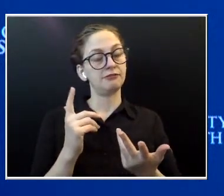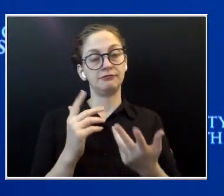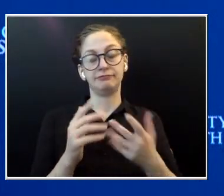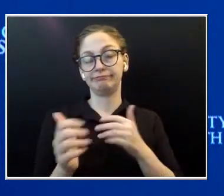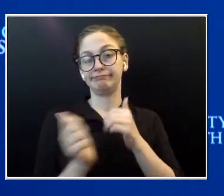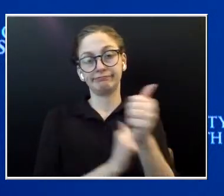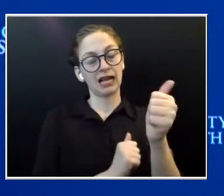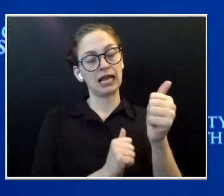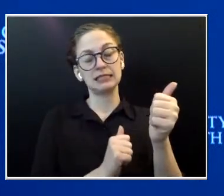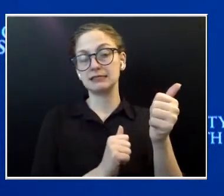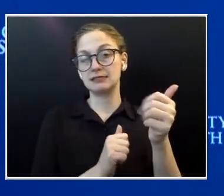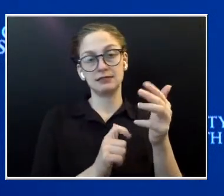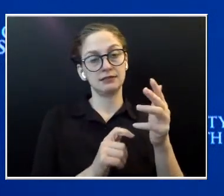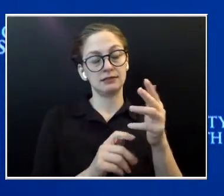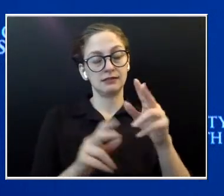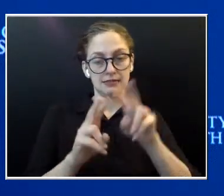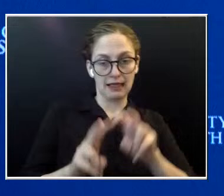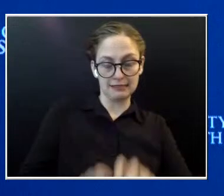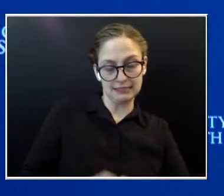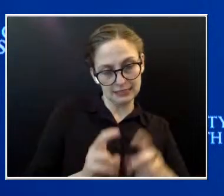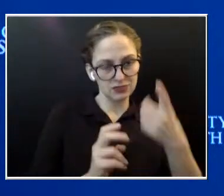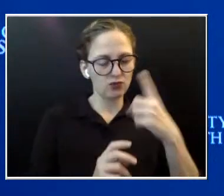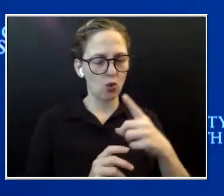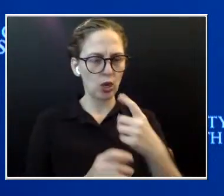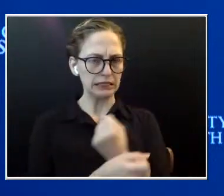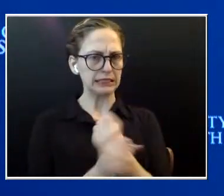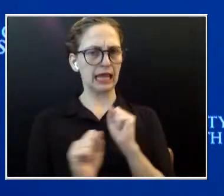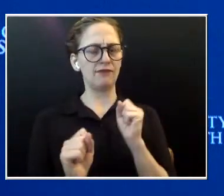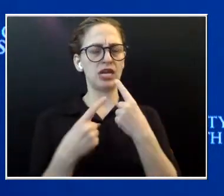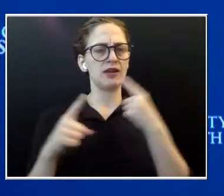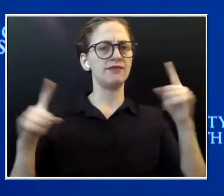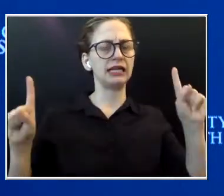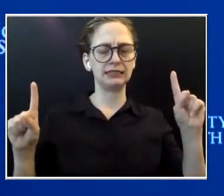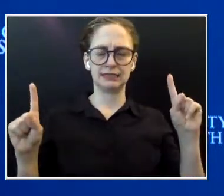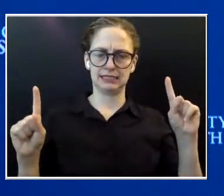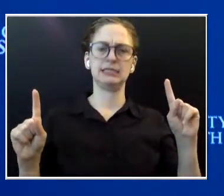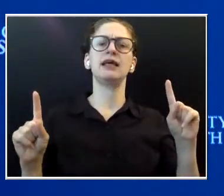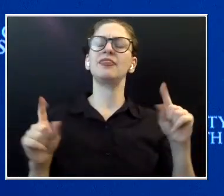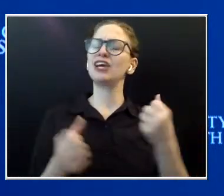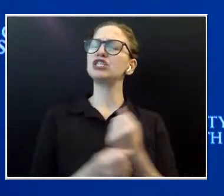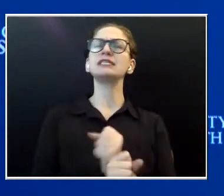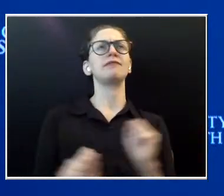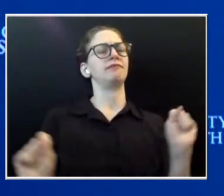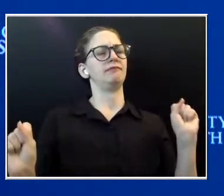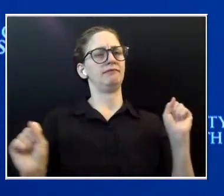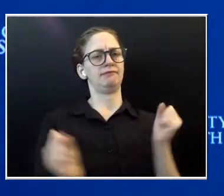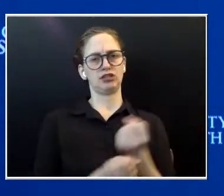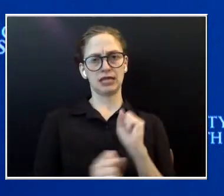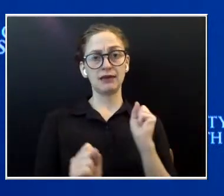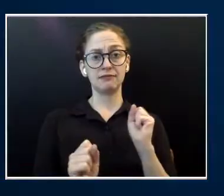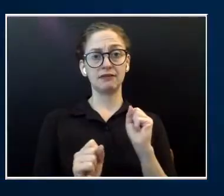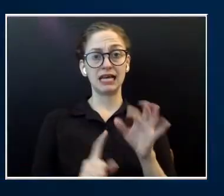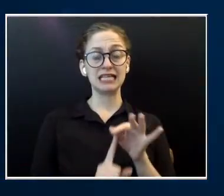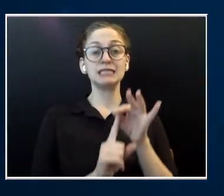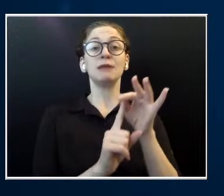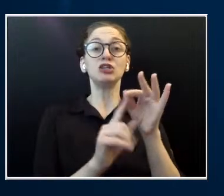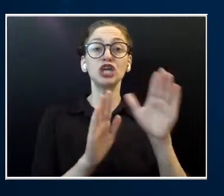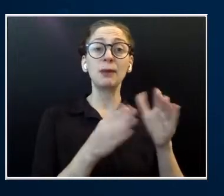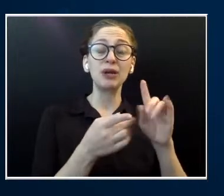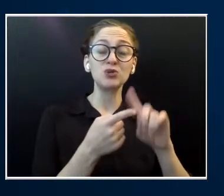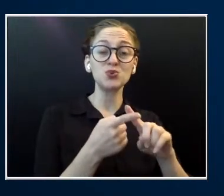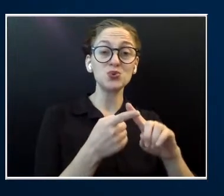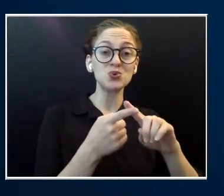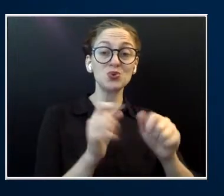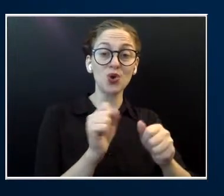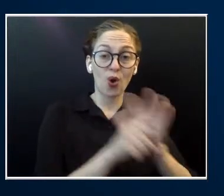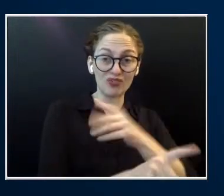both of these vaccines are very safe. They are especially extremely safe compared to if you get the disease itself. Yeah, I mean, that's the worst vaccine,